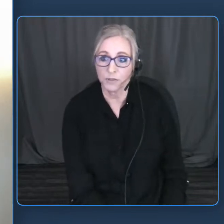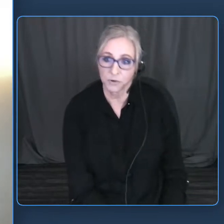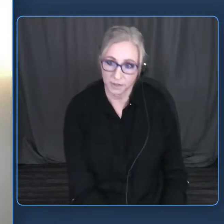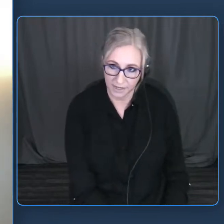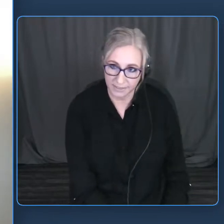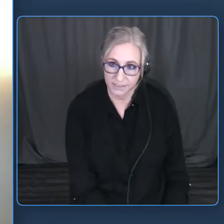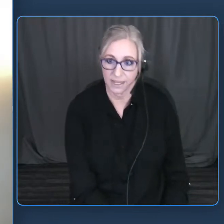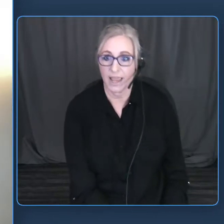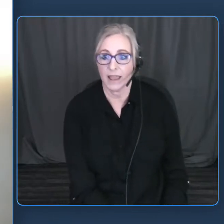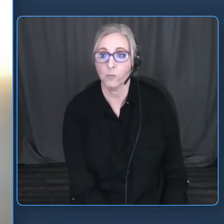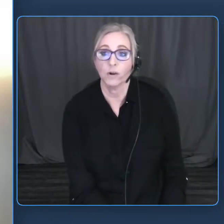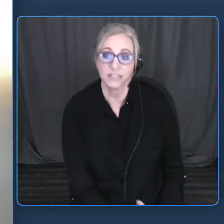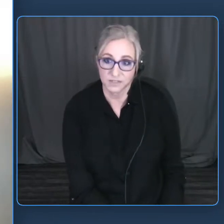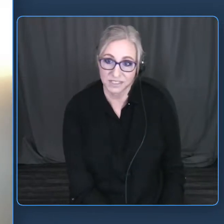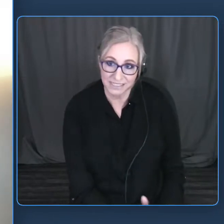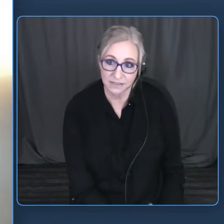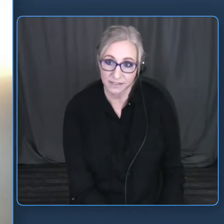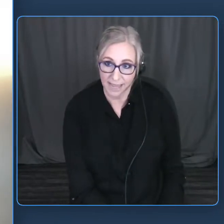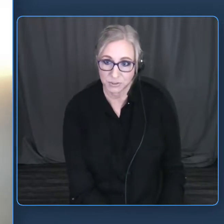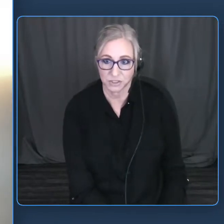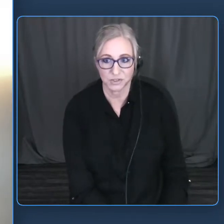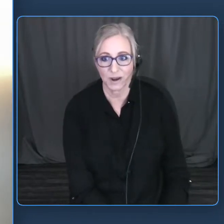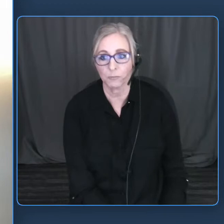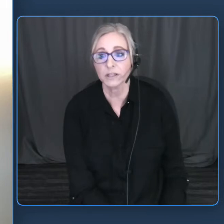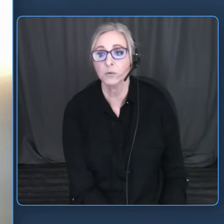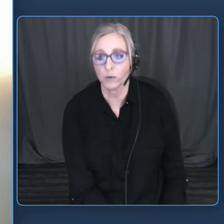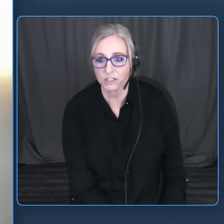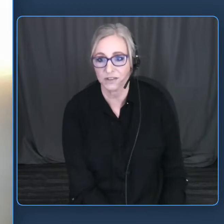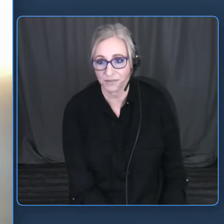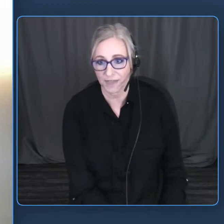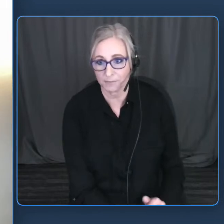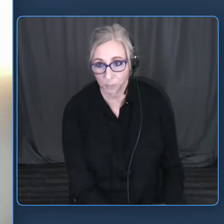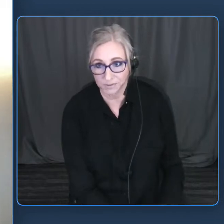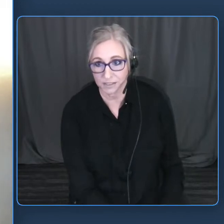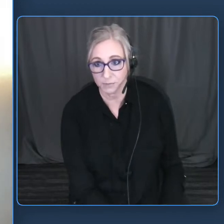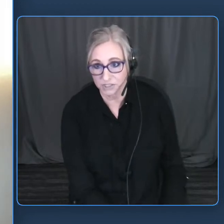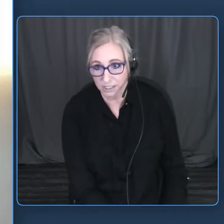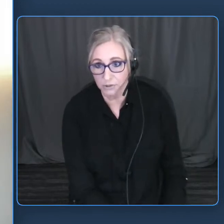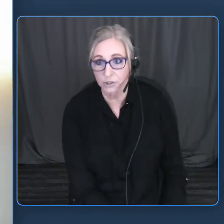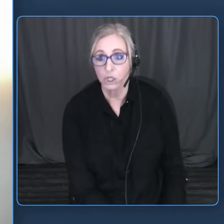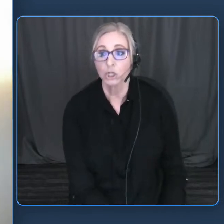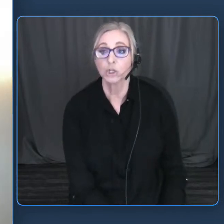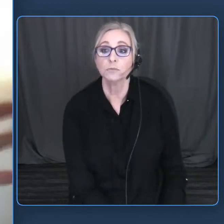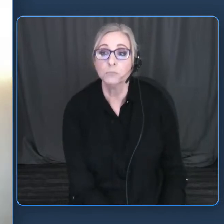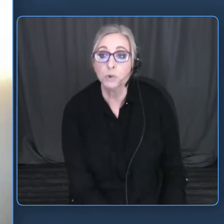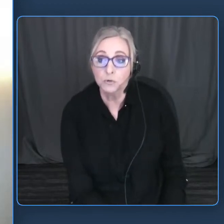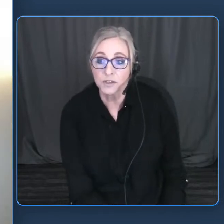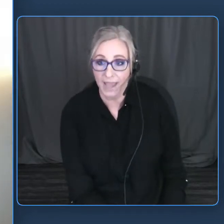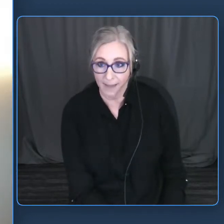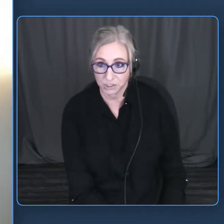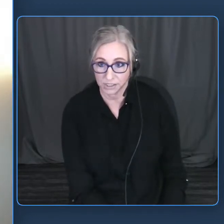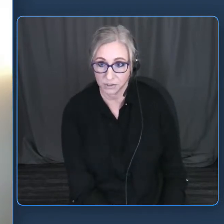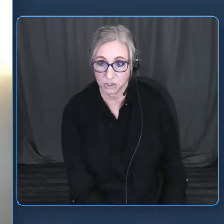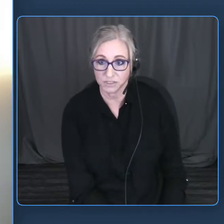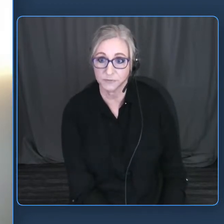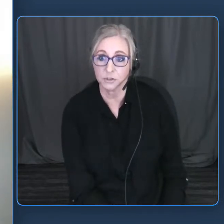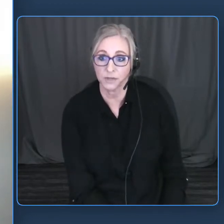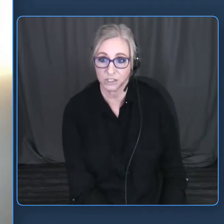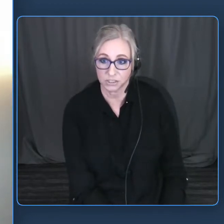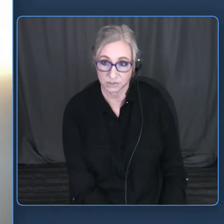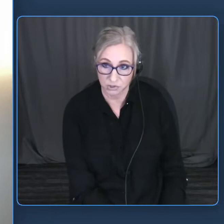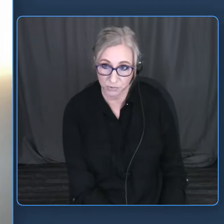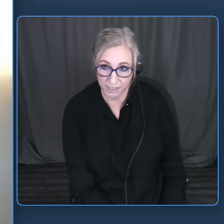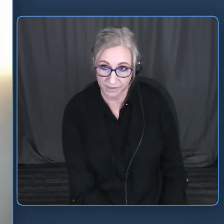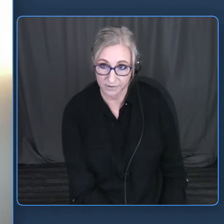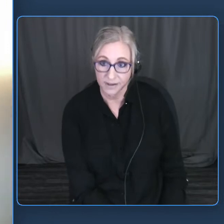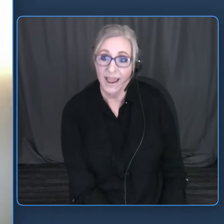to and what they're indexing once I've seen the caption. So I really wish that that website in particular could move the captioning to a different